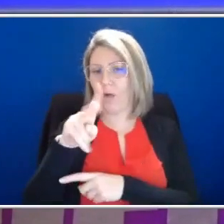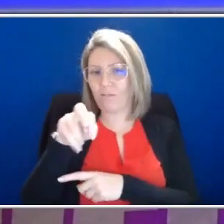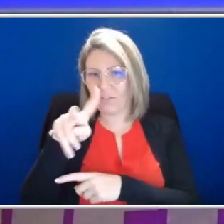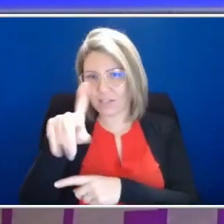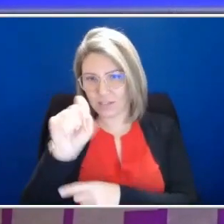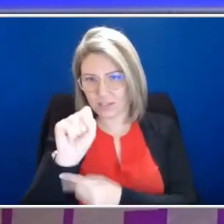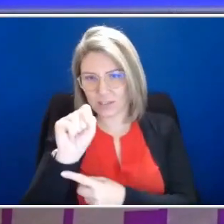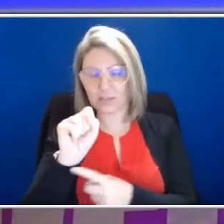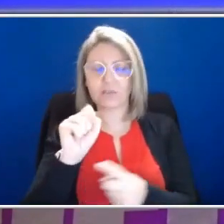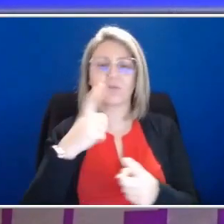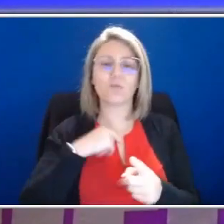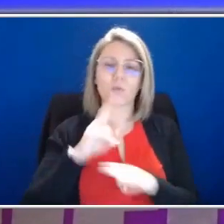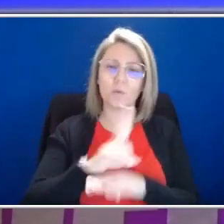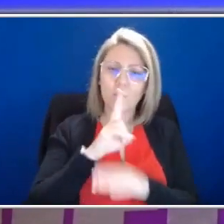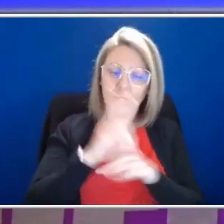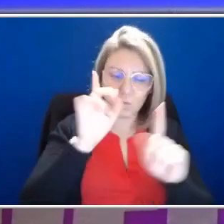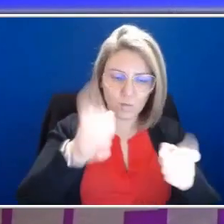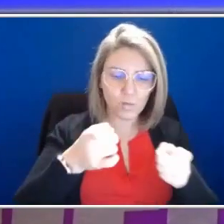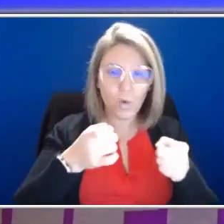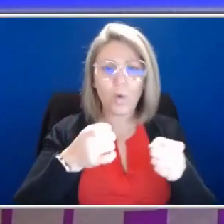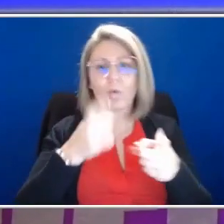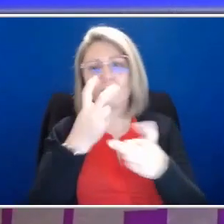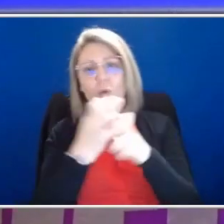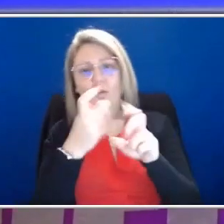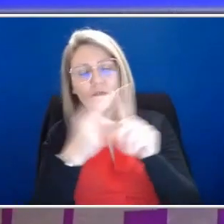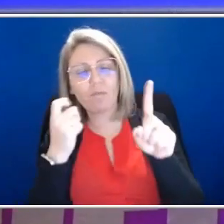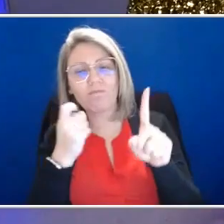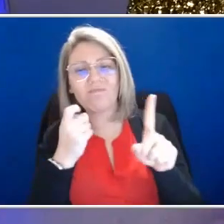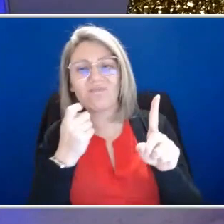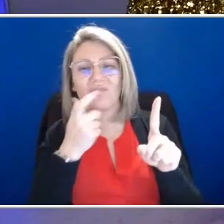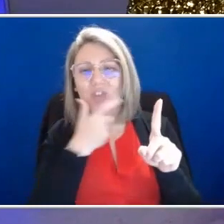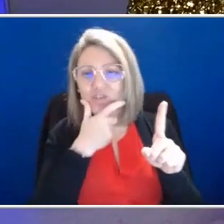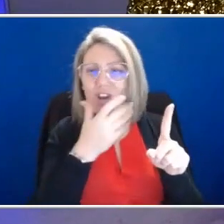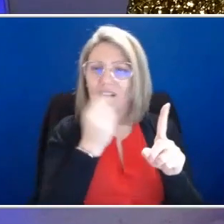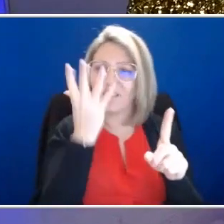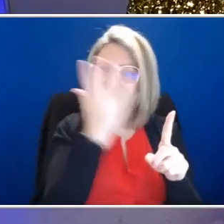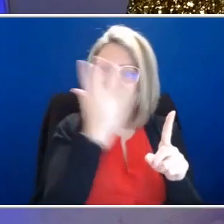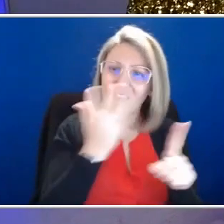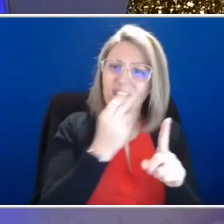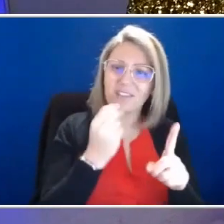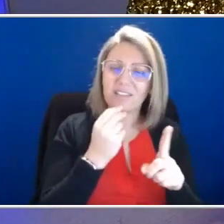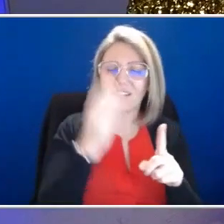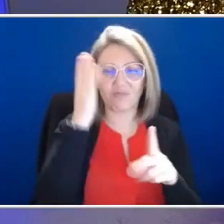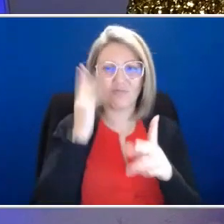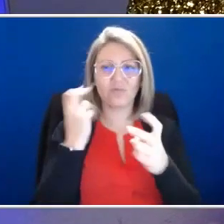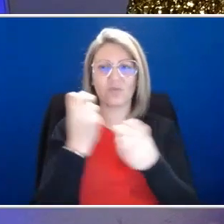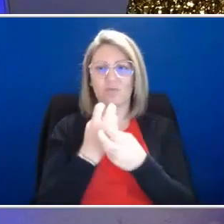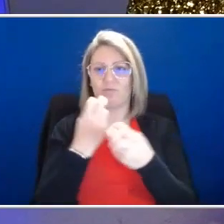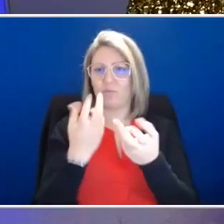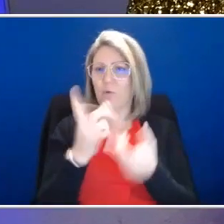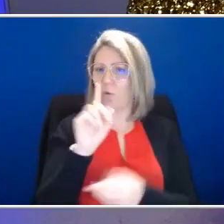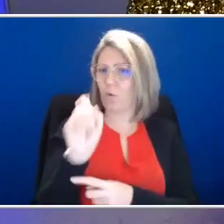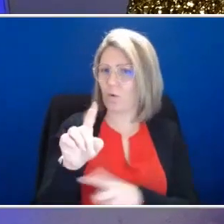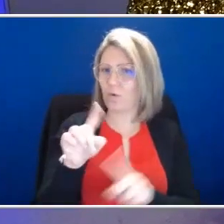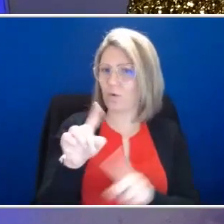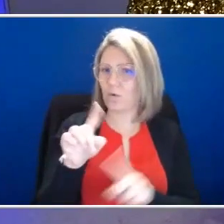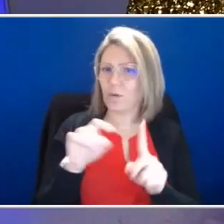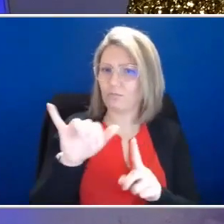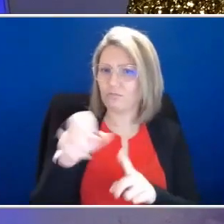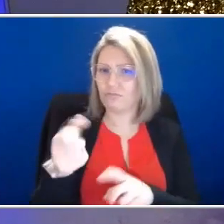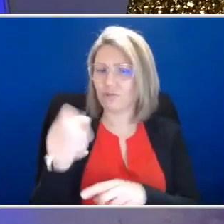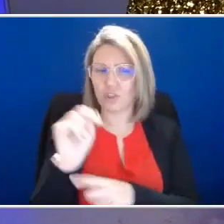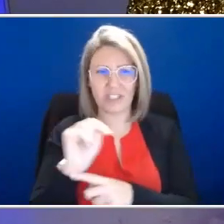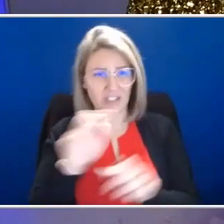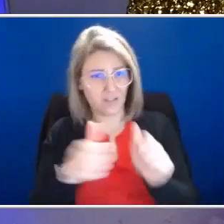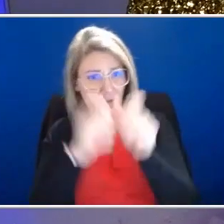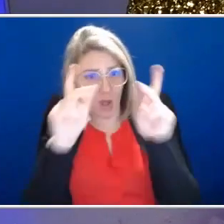rebuild the jaw, the midface, and the skull. It's amazing. A question from Janine, is there any more follow-up care, or is Kyle officially